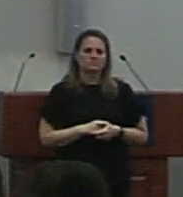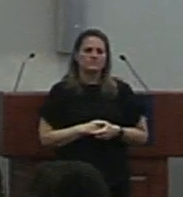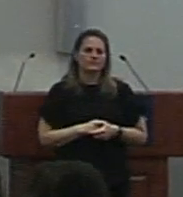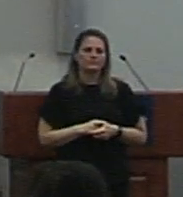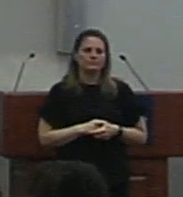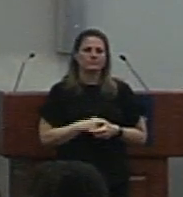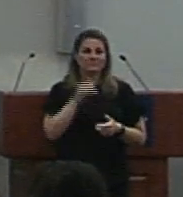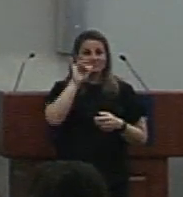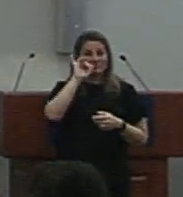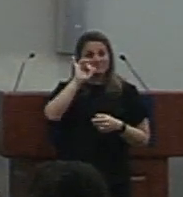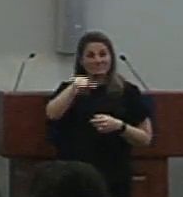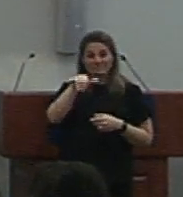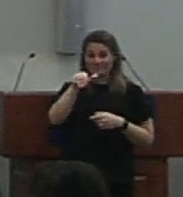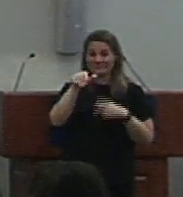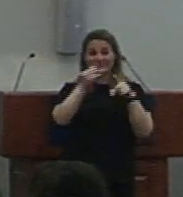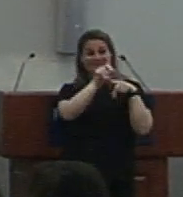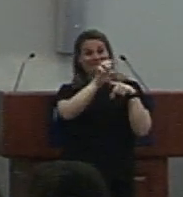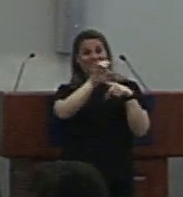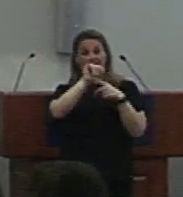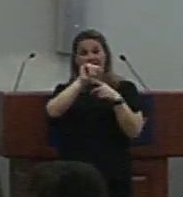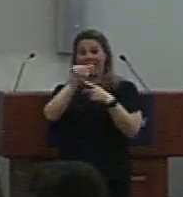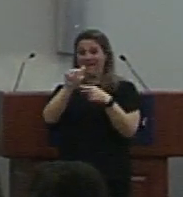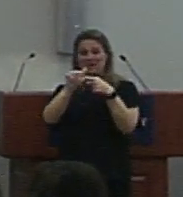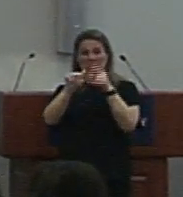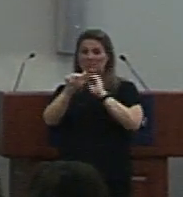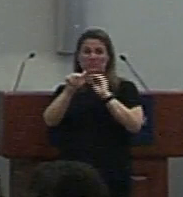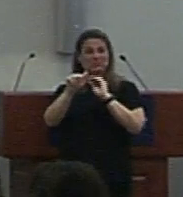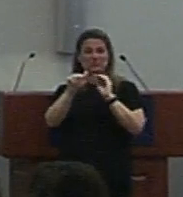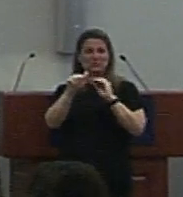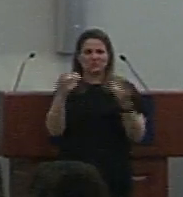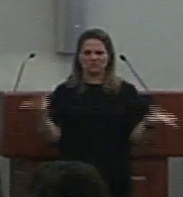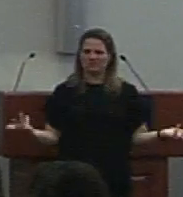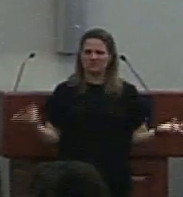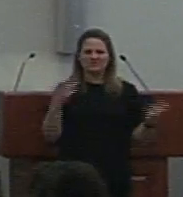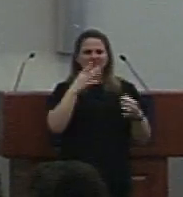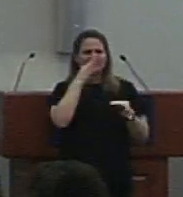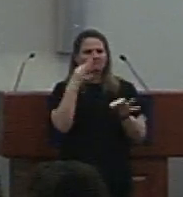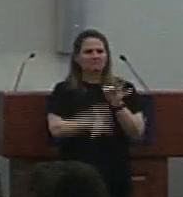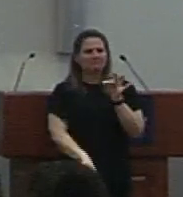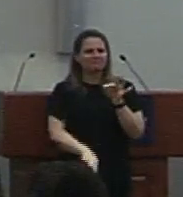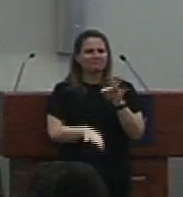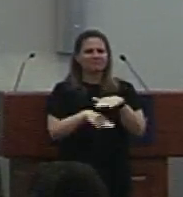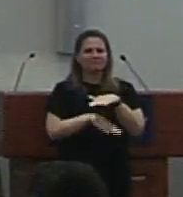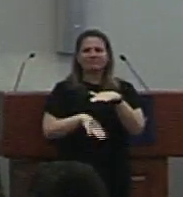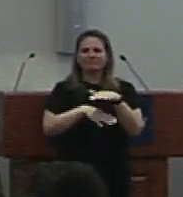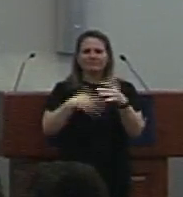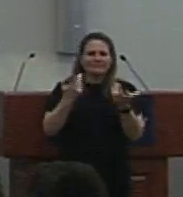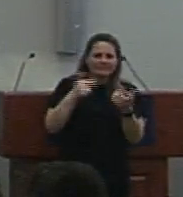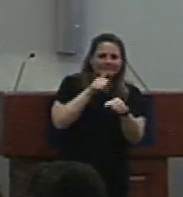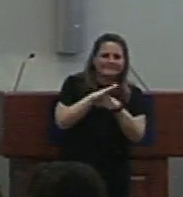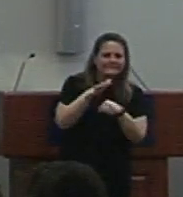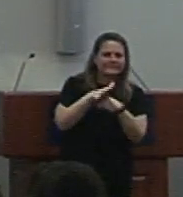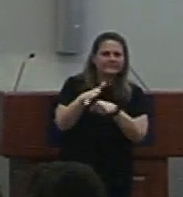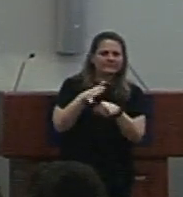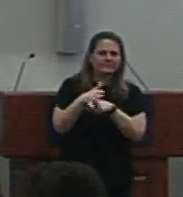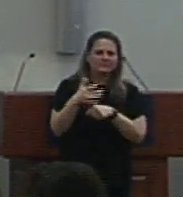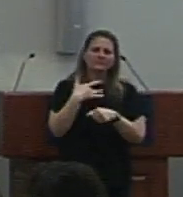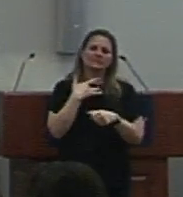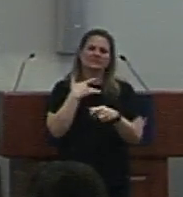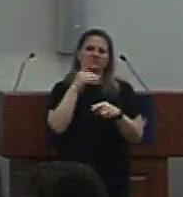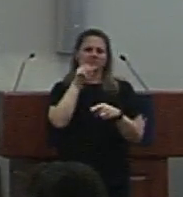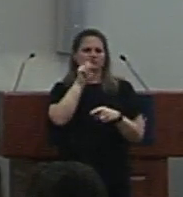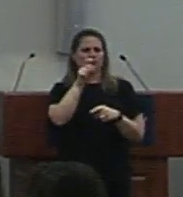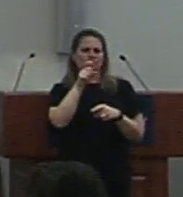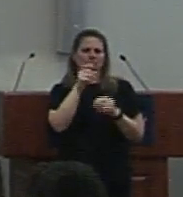have our basic needs met, and we should actually make sure that our patients